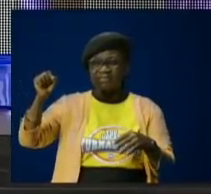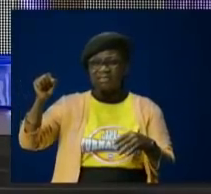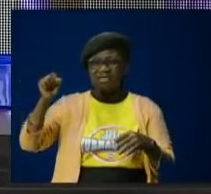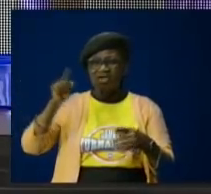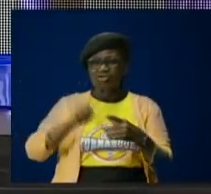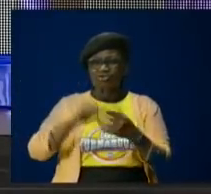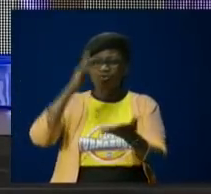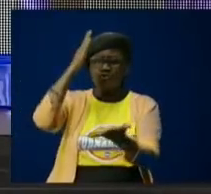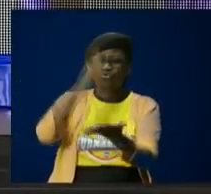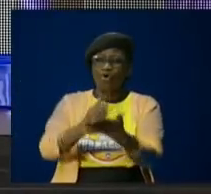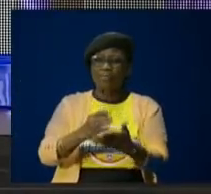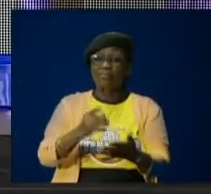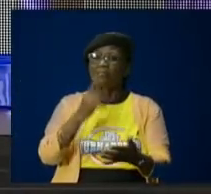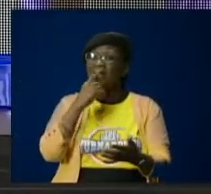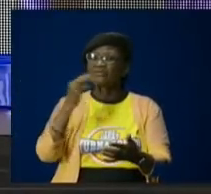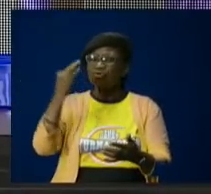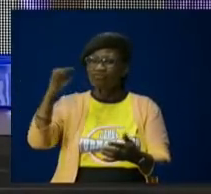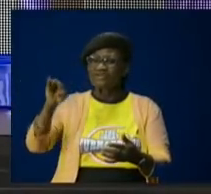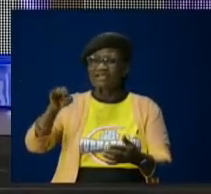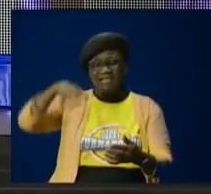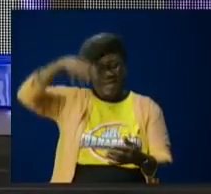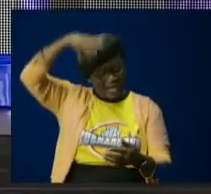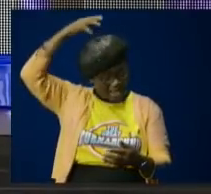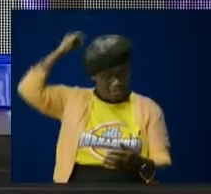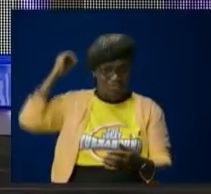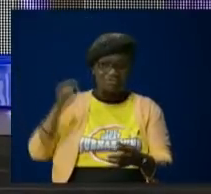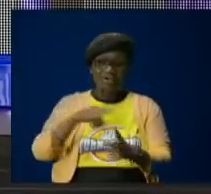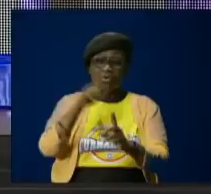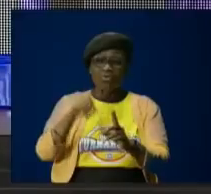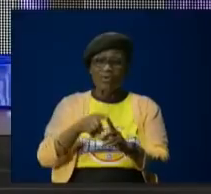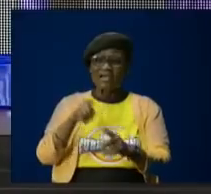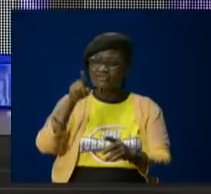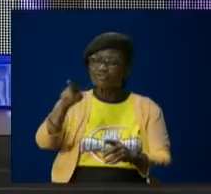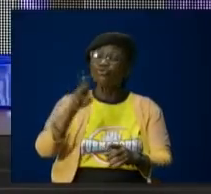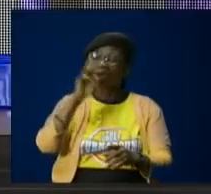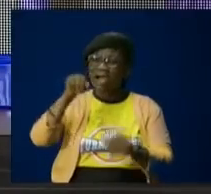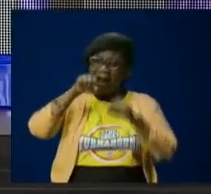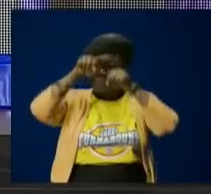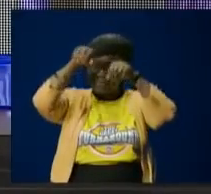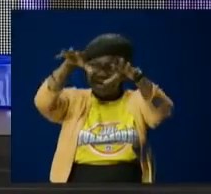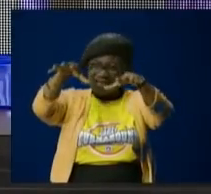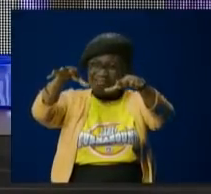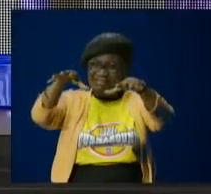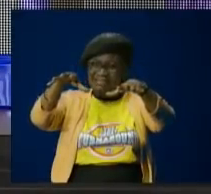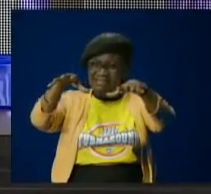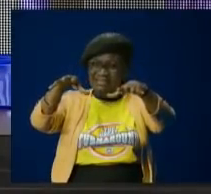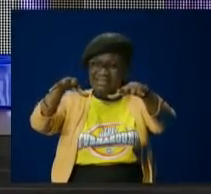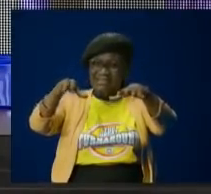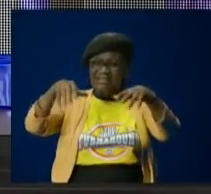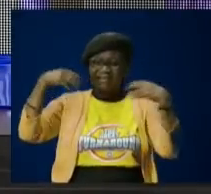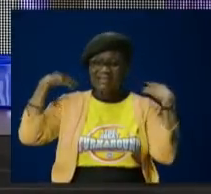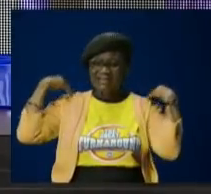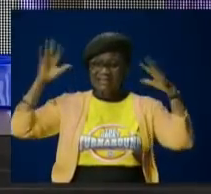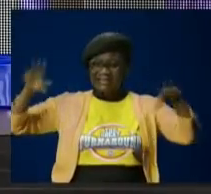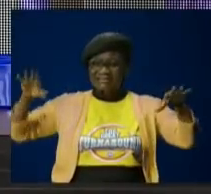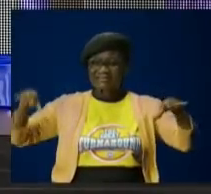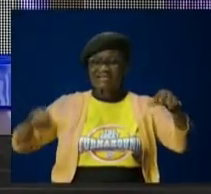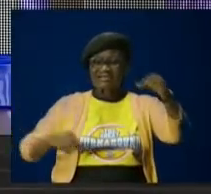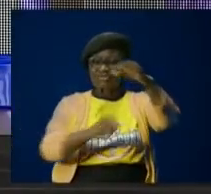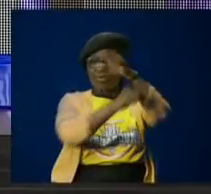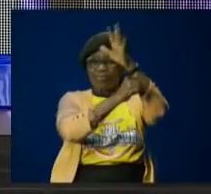to stop the mouth of the lions. When you are blessed, angels support